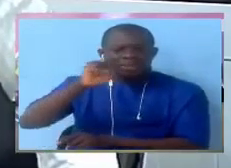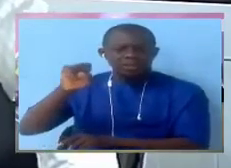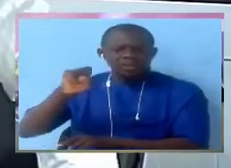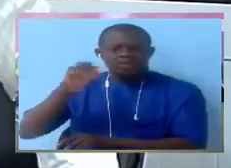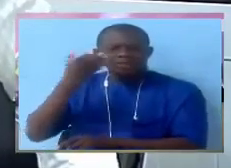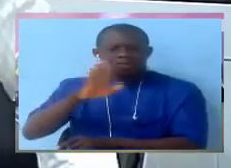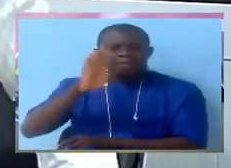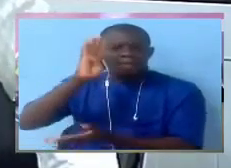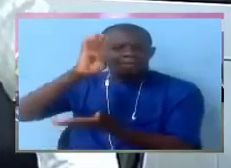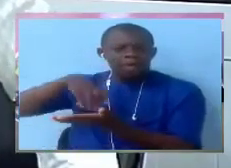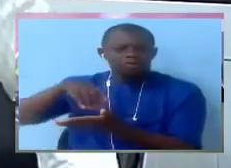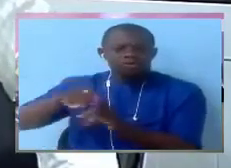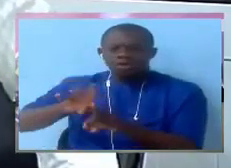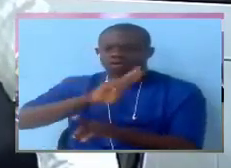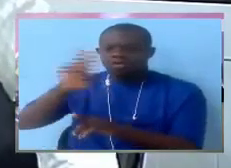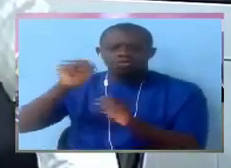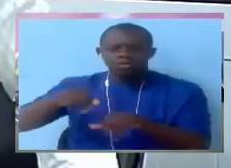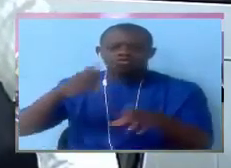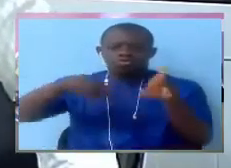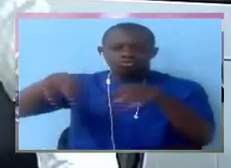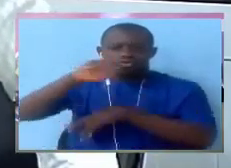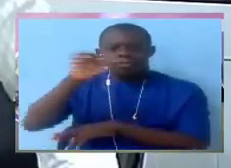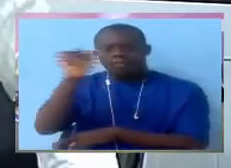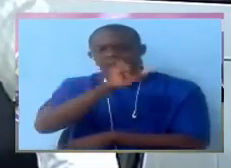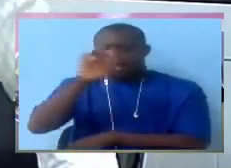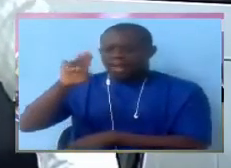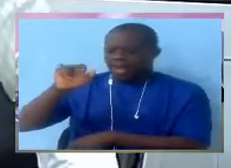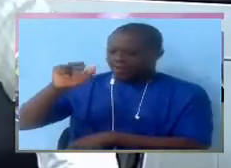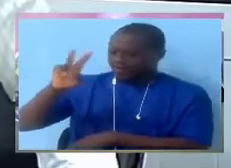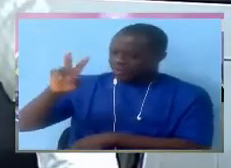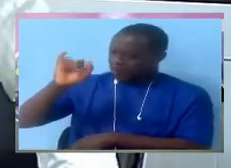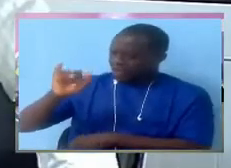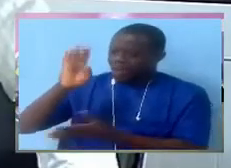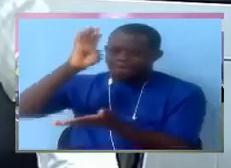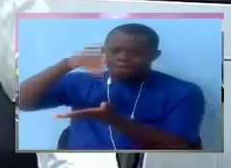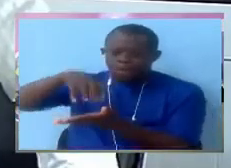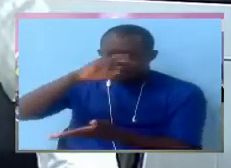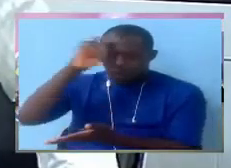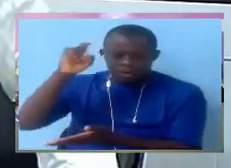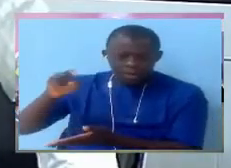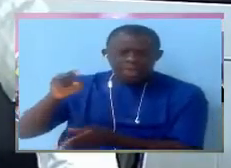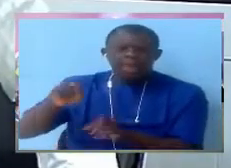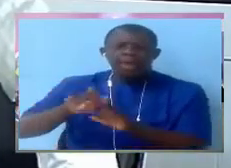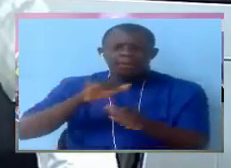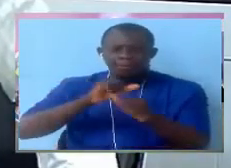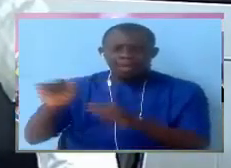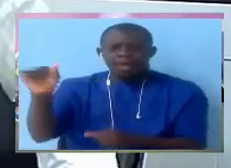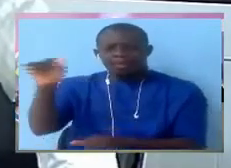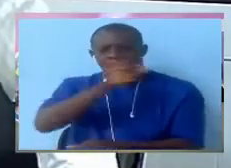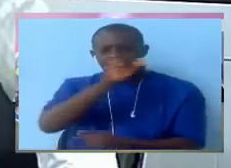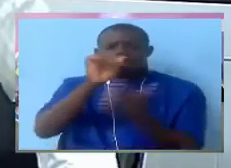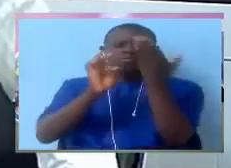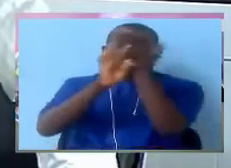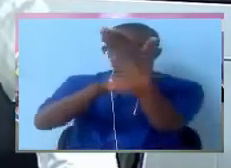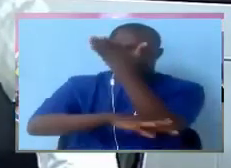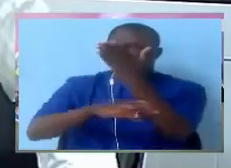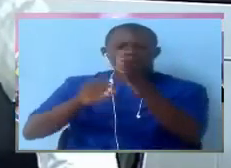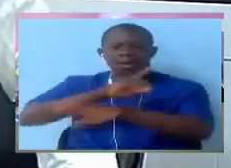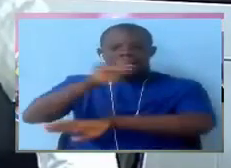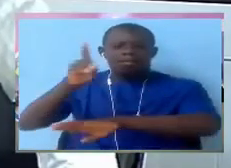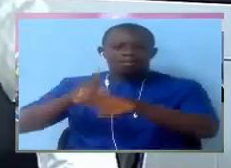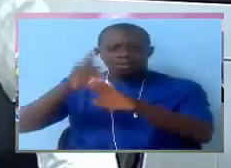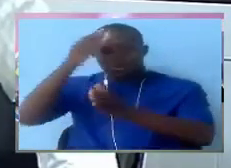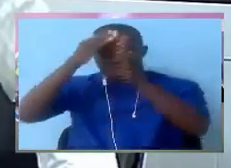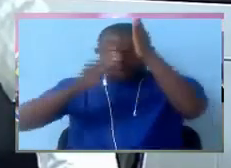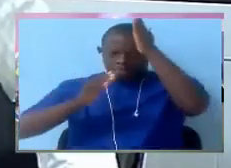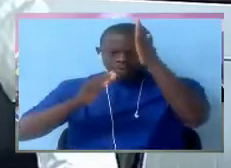Fajara barracks. I was deployed to the navy initially, but one senior officer said no, bus is from Banjul, and that was so he